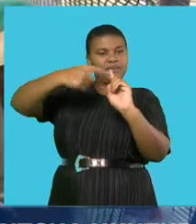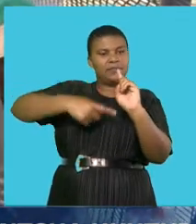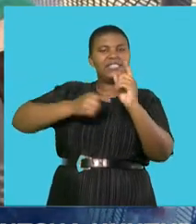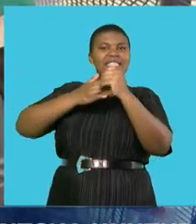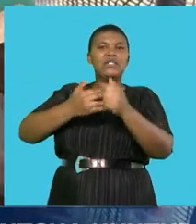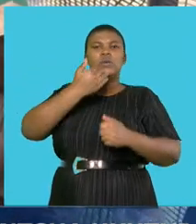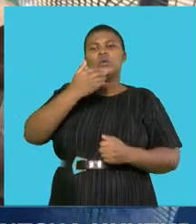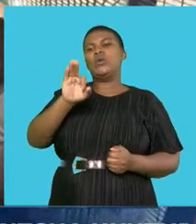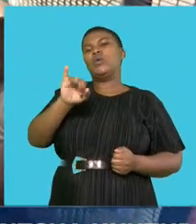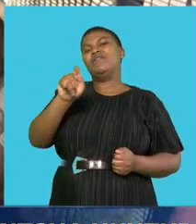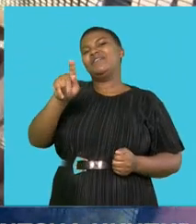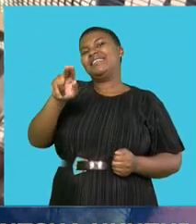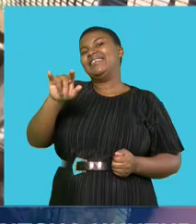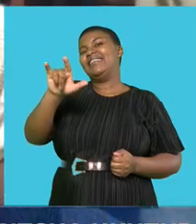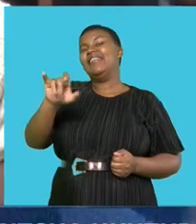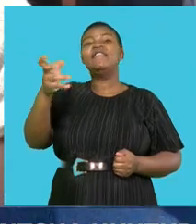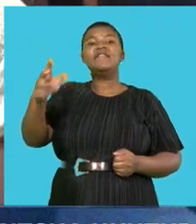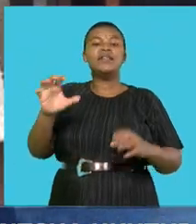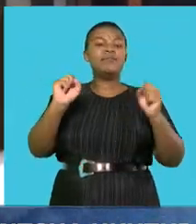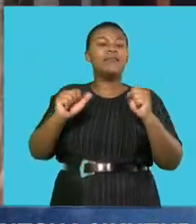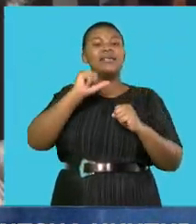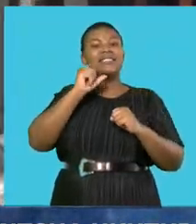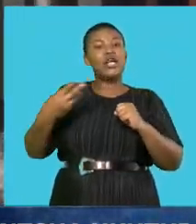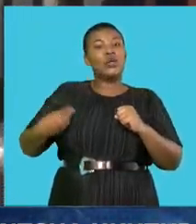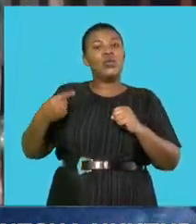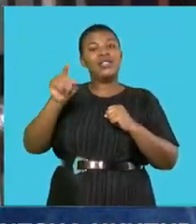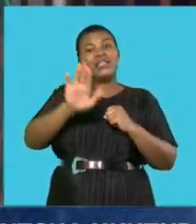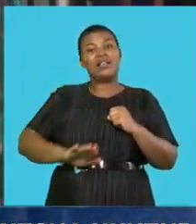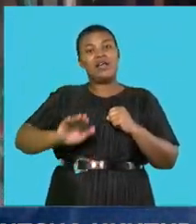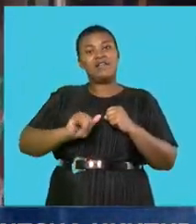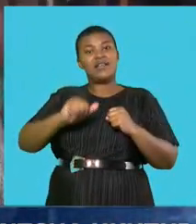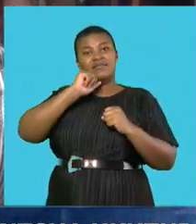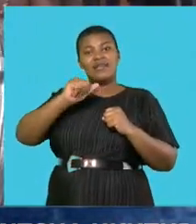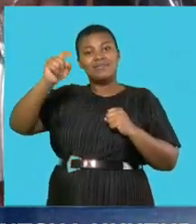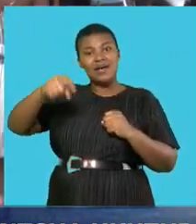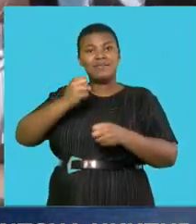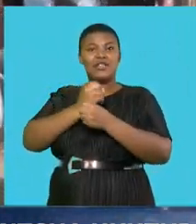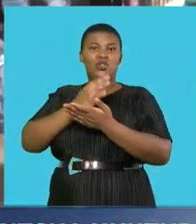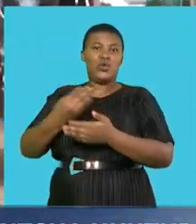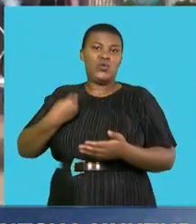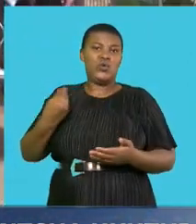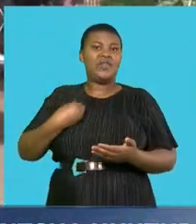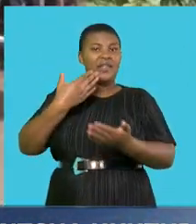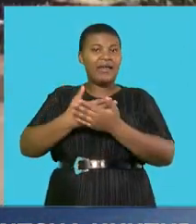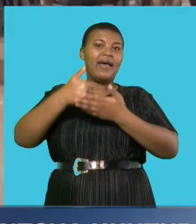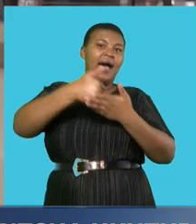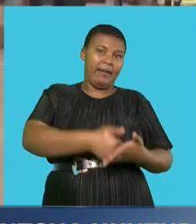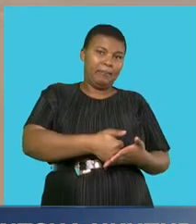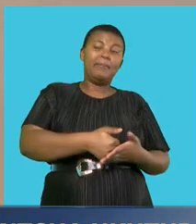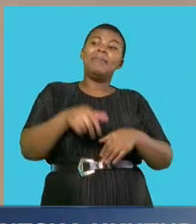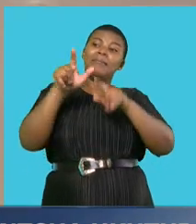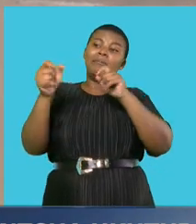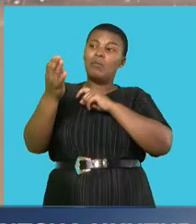Utogotela umnisiu uti inja ya gleli Kumele yazu uti uksako na baantabako lelua guyo Nabazmisele wilegelela